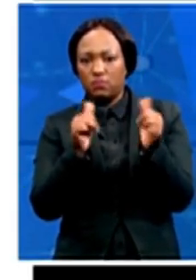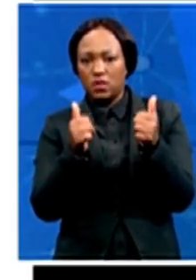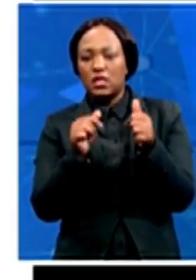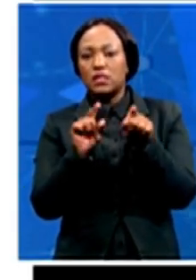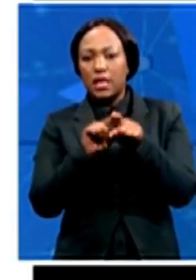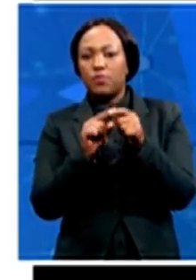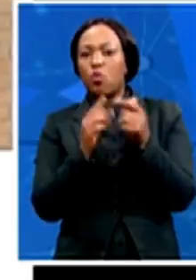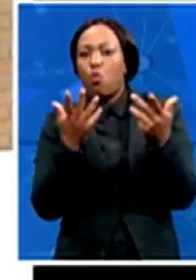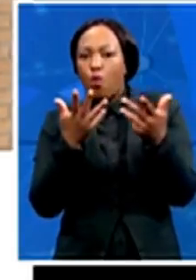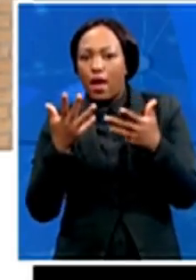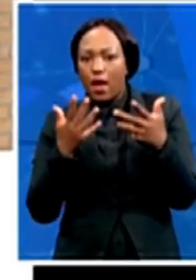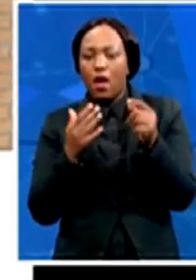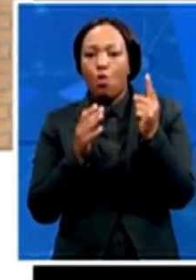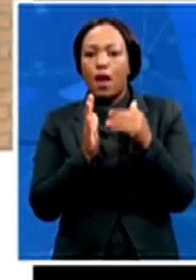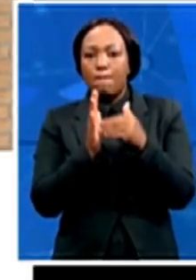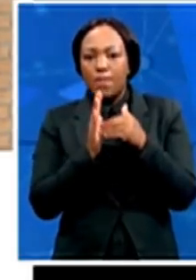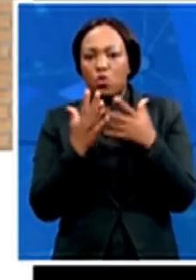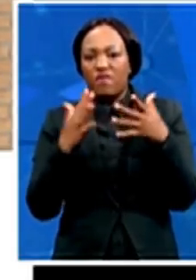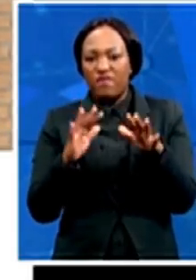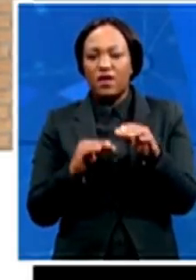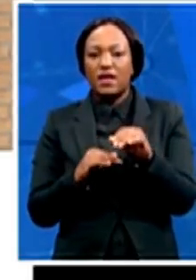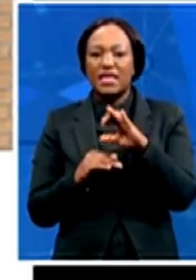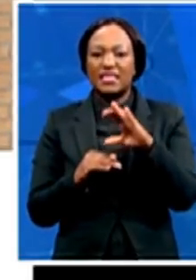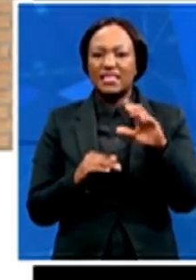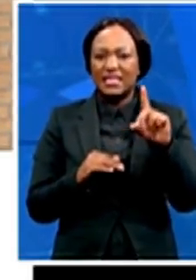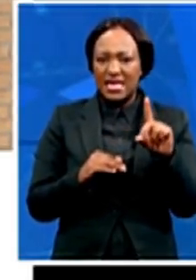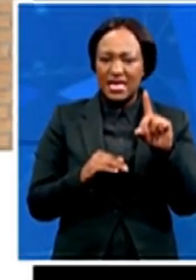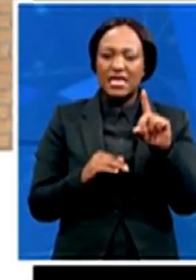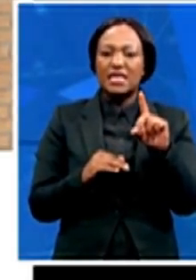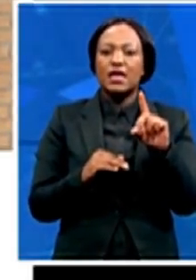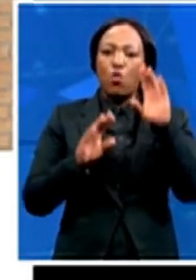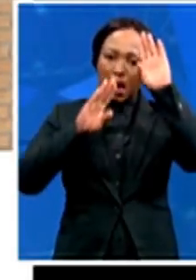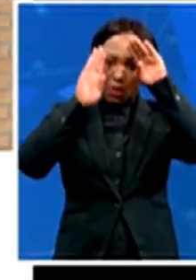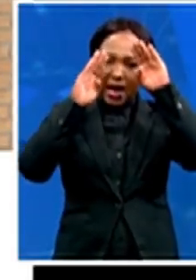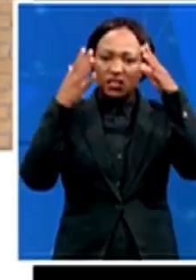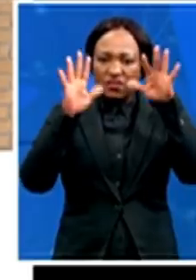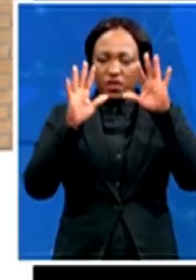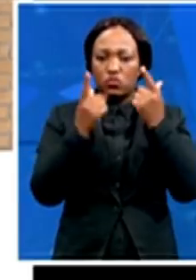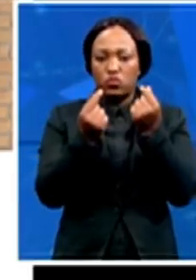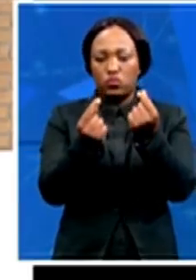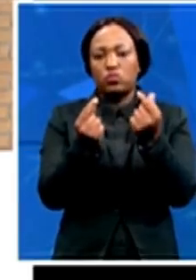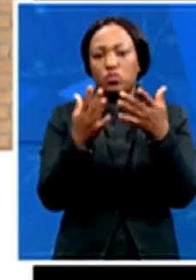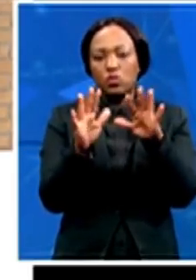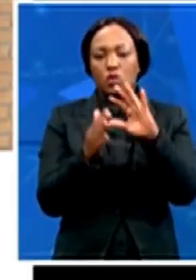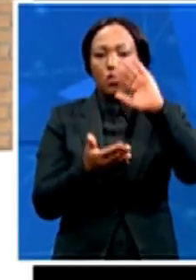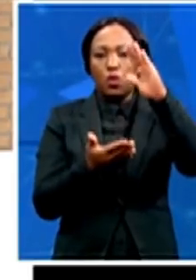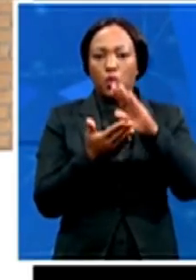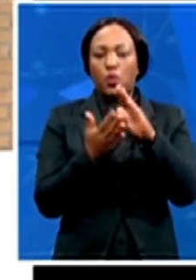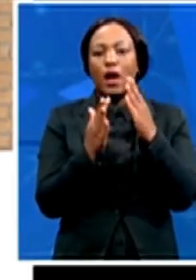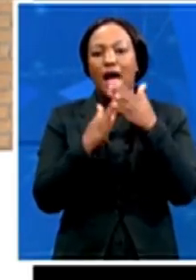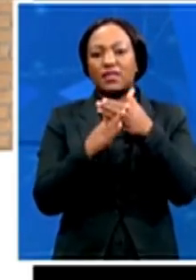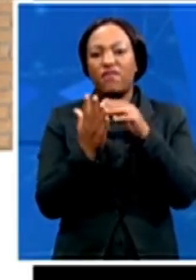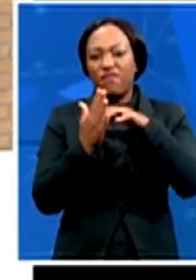the ECD sector, balancing the supply with the demand, reducing the access to the vulnerable. This is from outreach going into places where it's